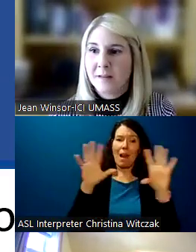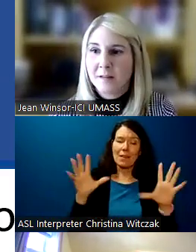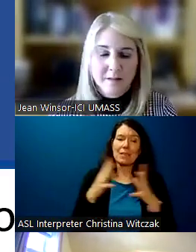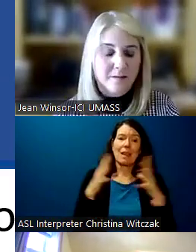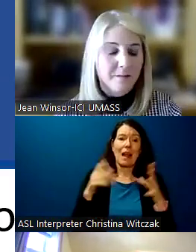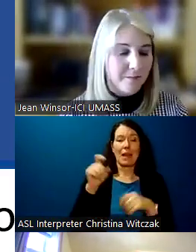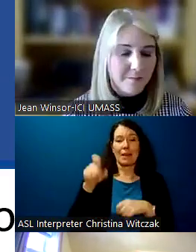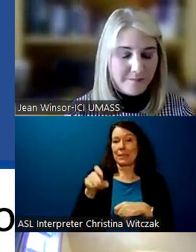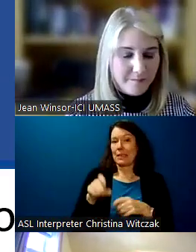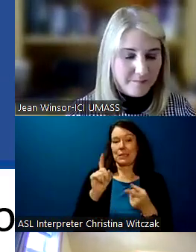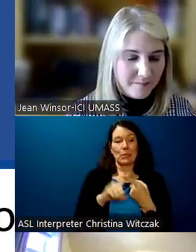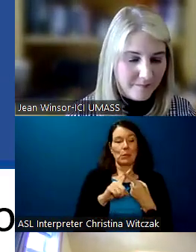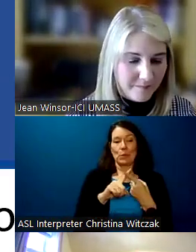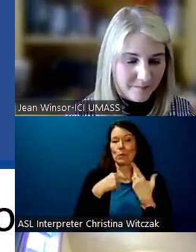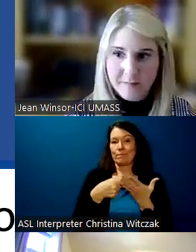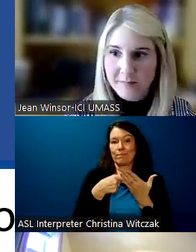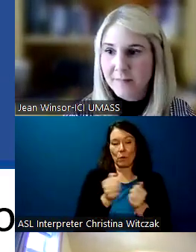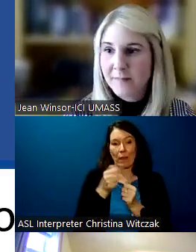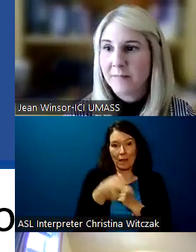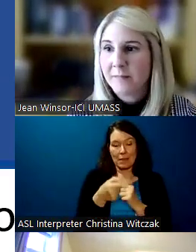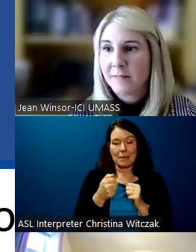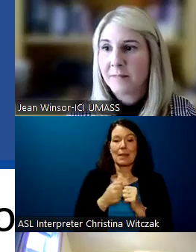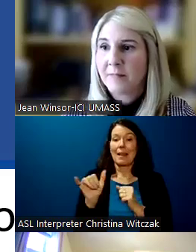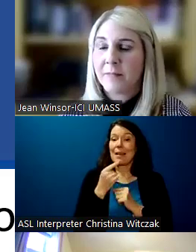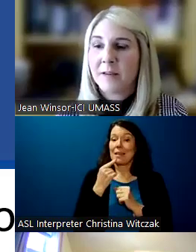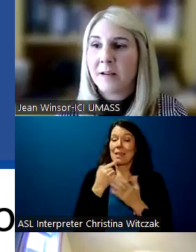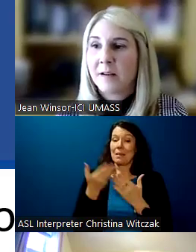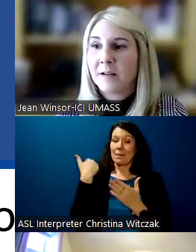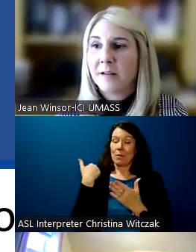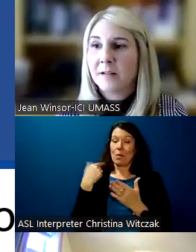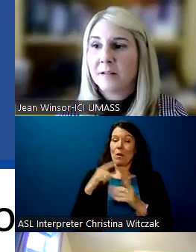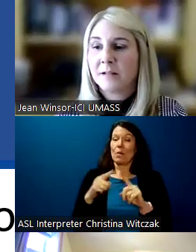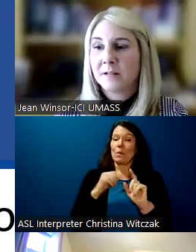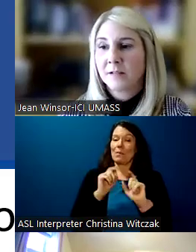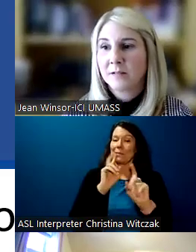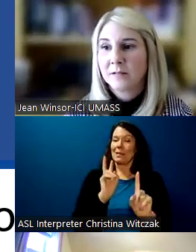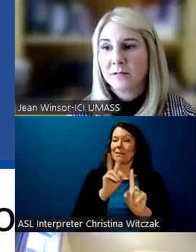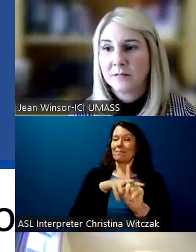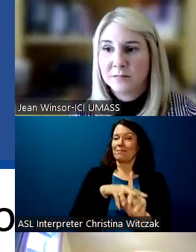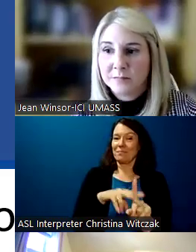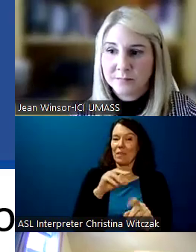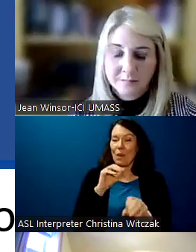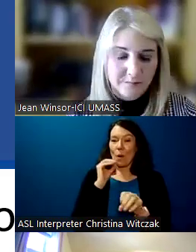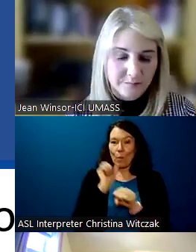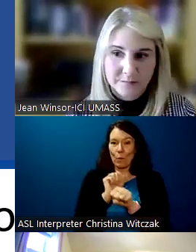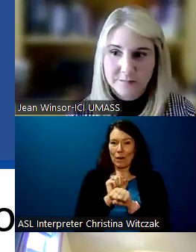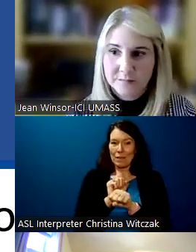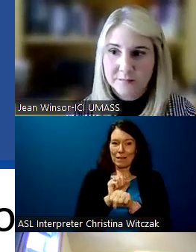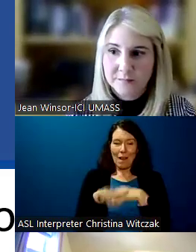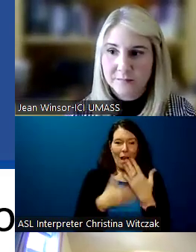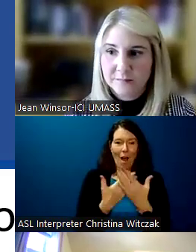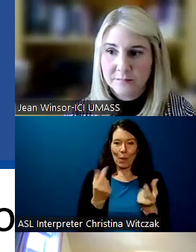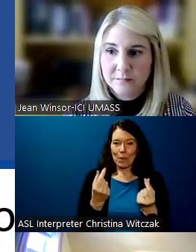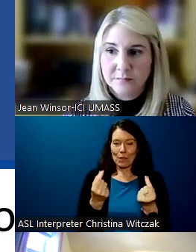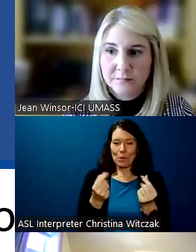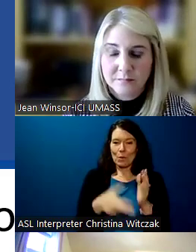need around this. And like I mentioned at the beginning, we were going to assign some homework. And really all we want you to do is just review some of the